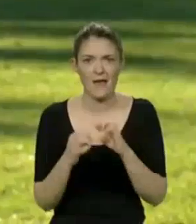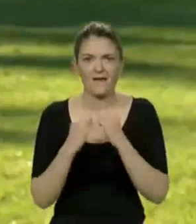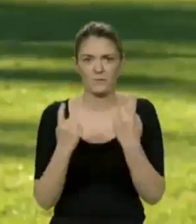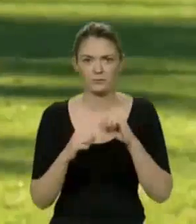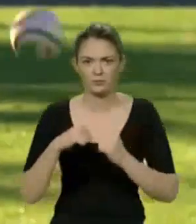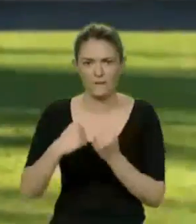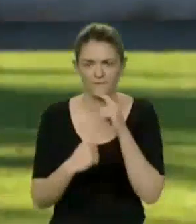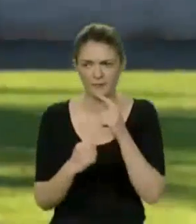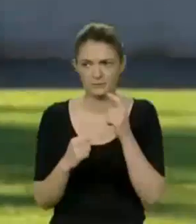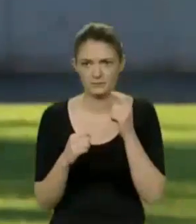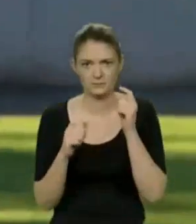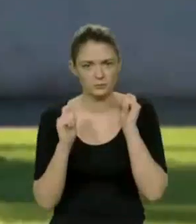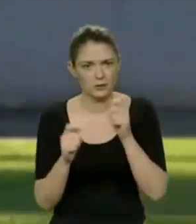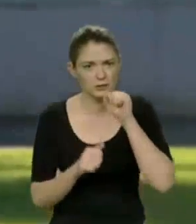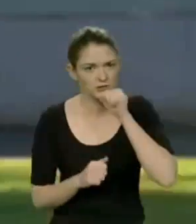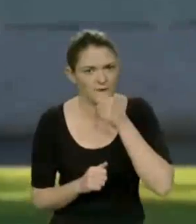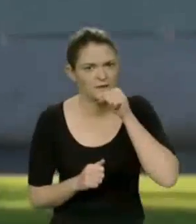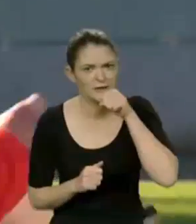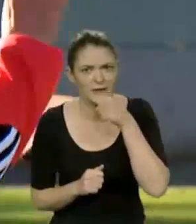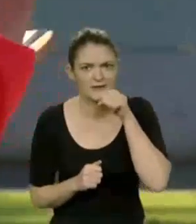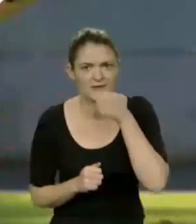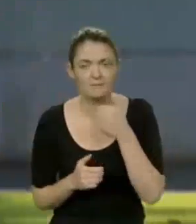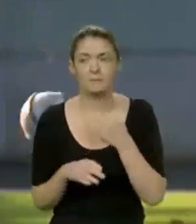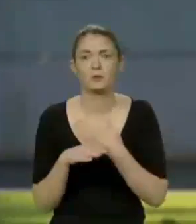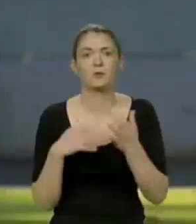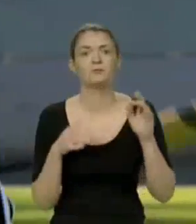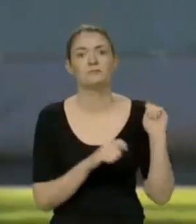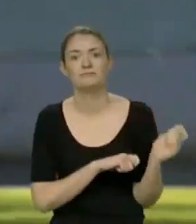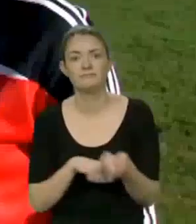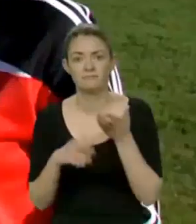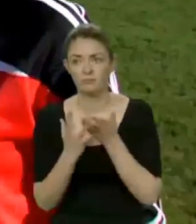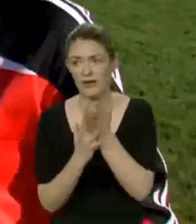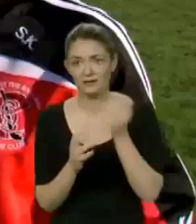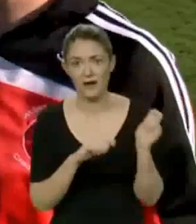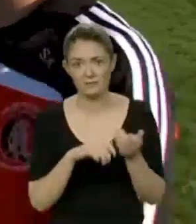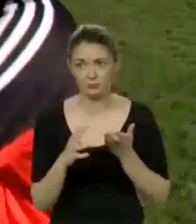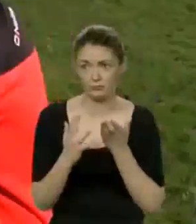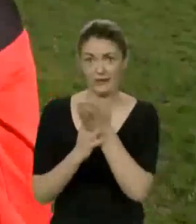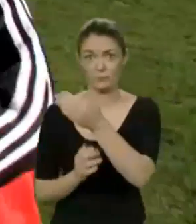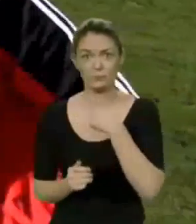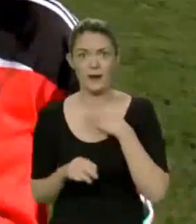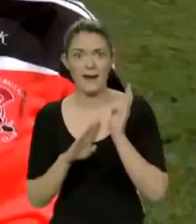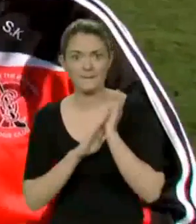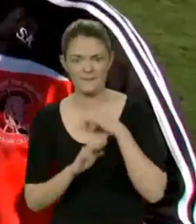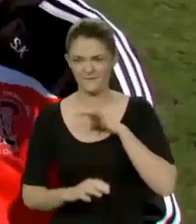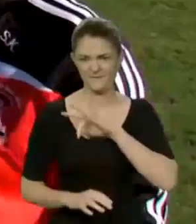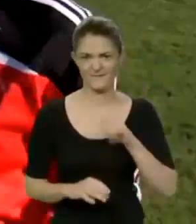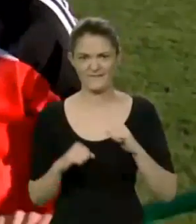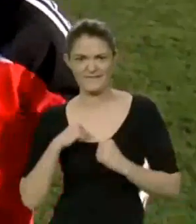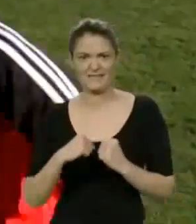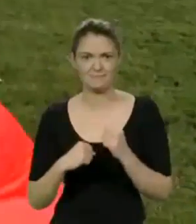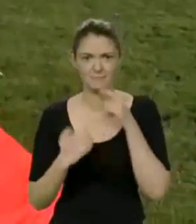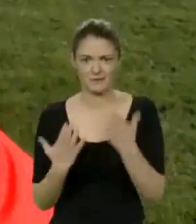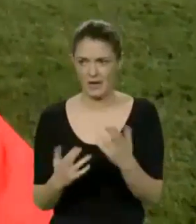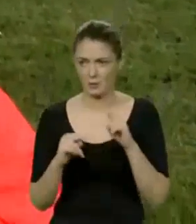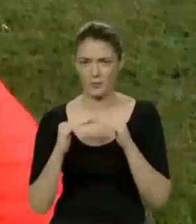intensity has gone up, but going straight from Civvy Street into the army, thought I was fit before I went in, but I'm just at a new